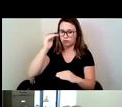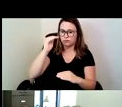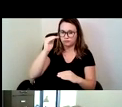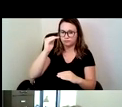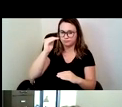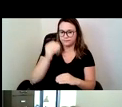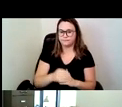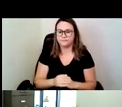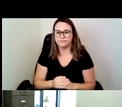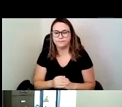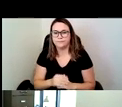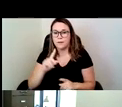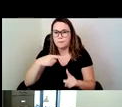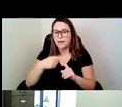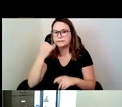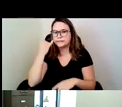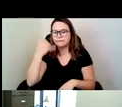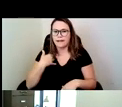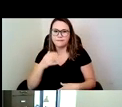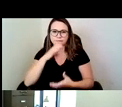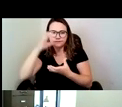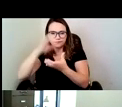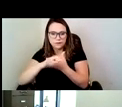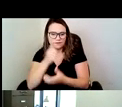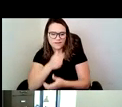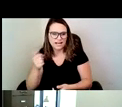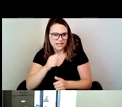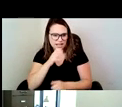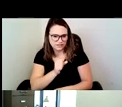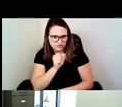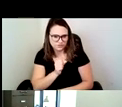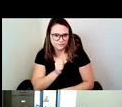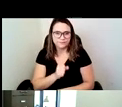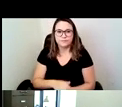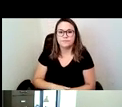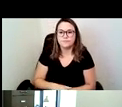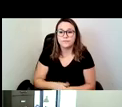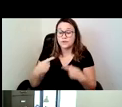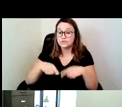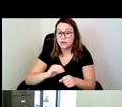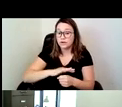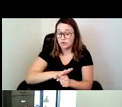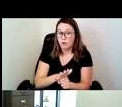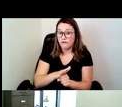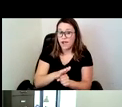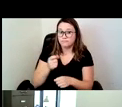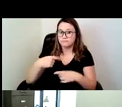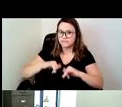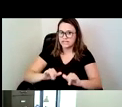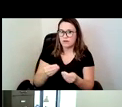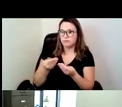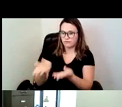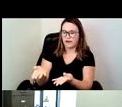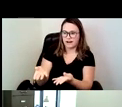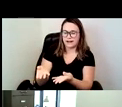age. During the pandemic, many of these sites have been provided nutritious pickup meals. These meals to